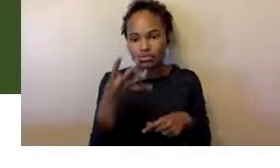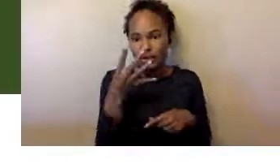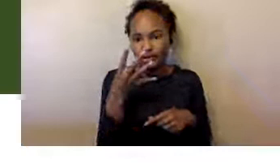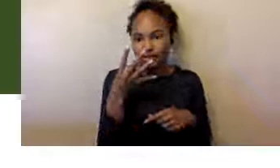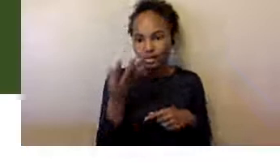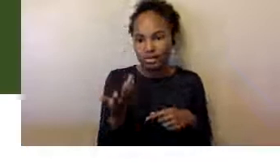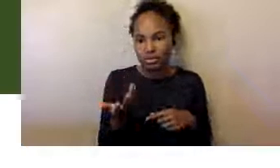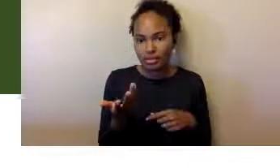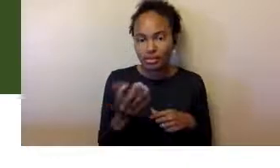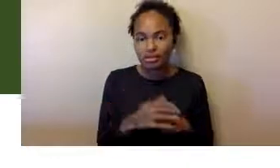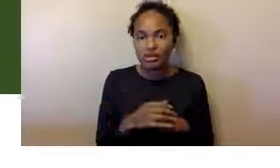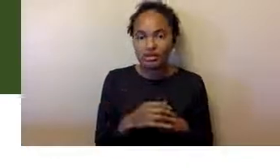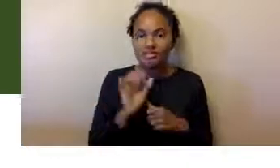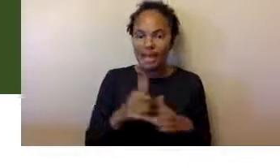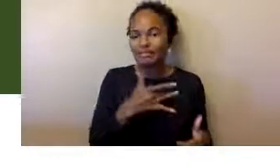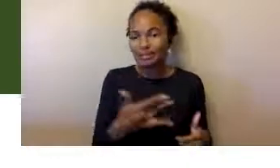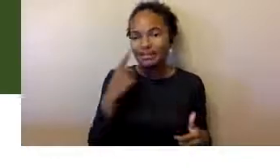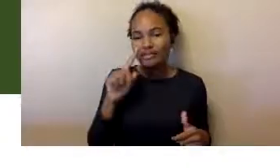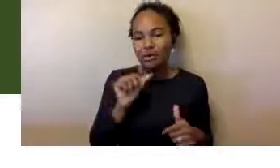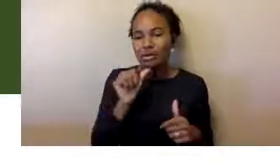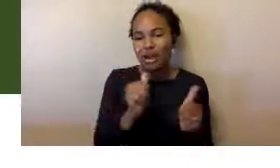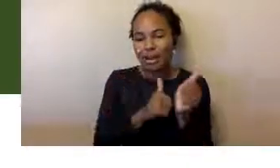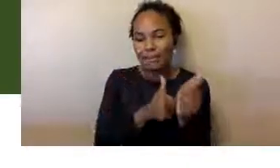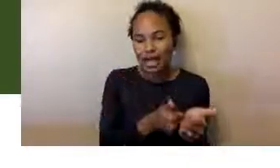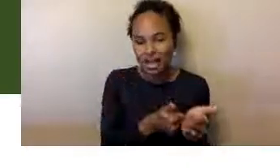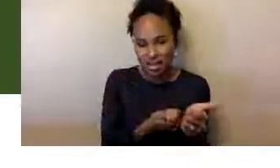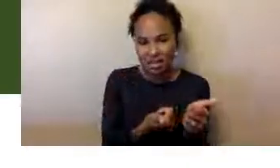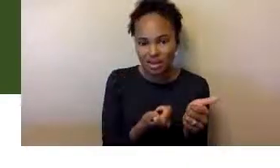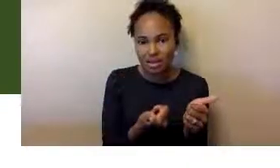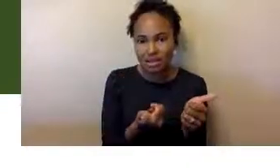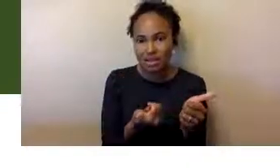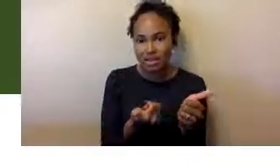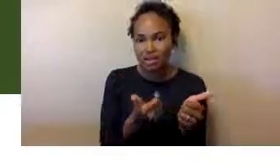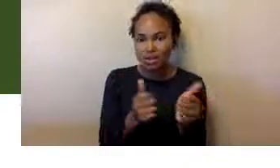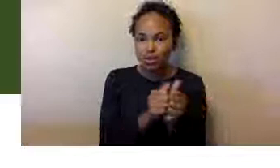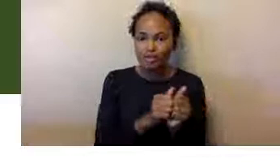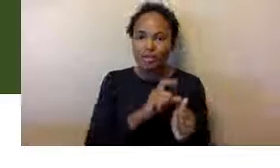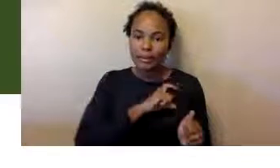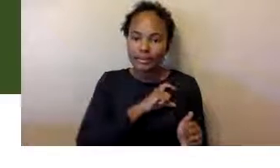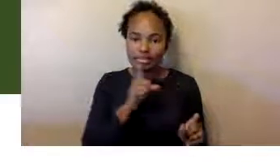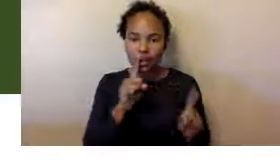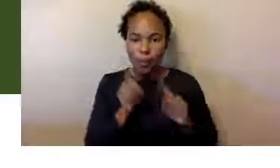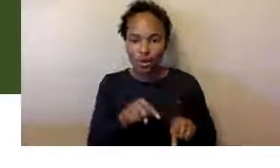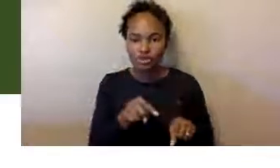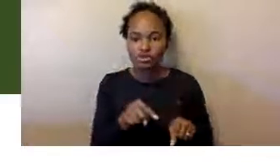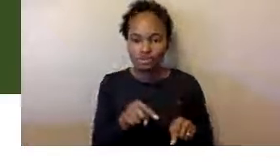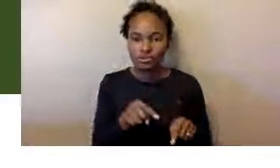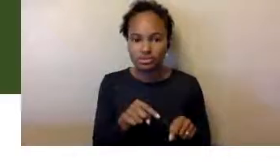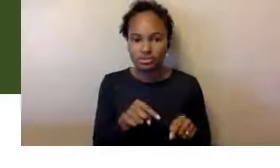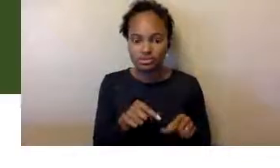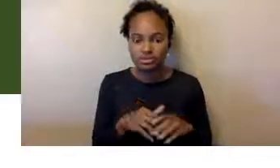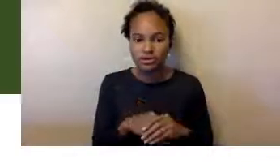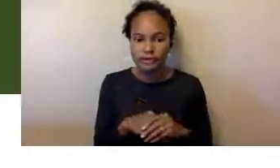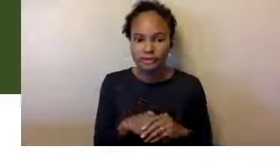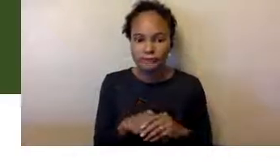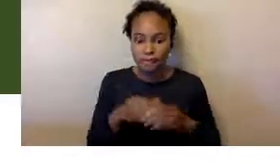not compliant with lawful police orders. A person in a